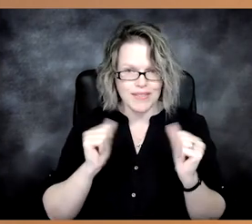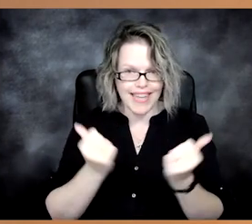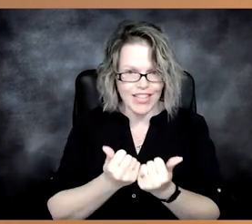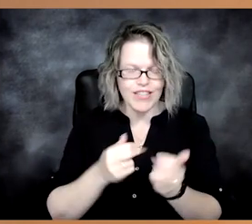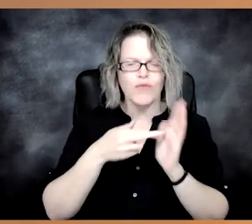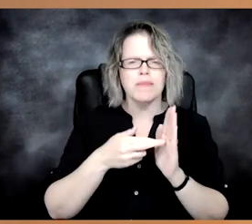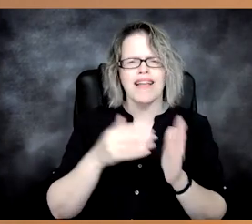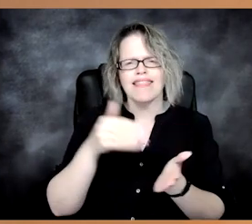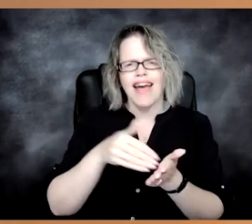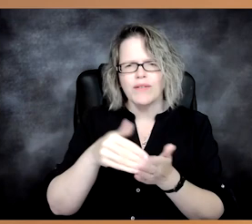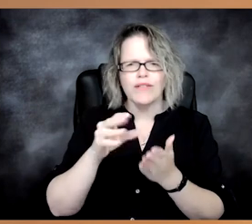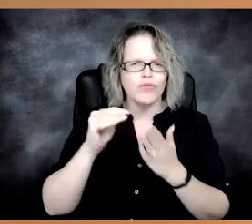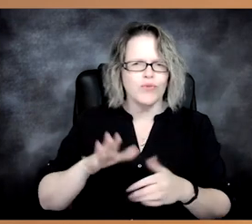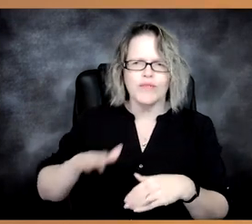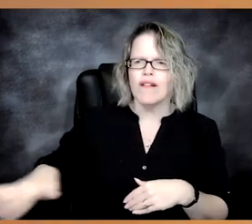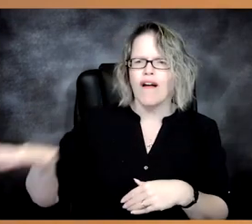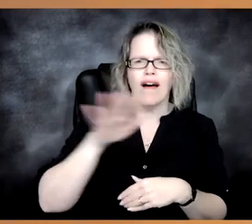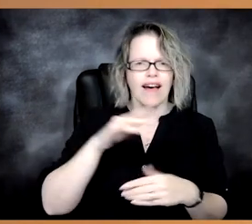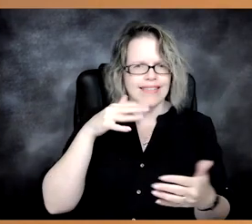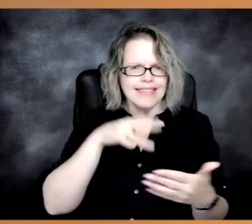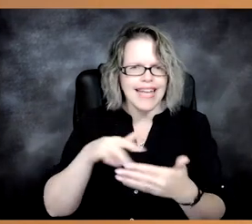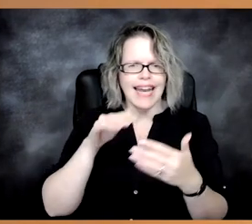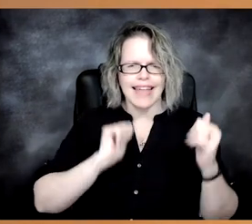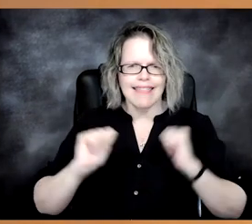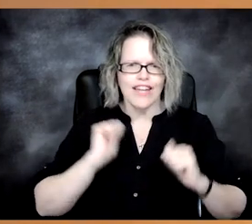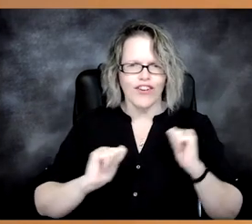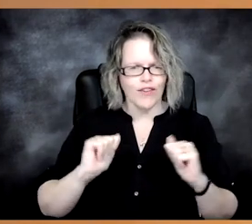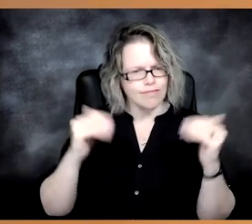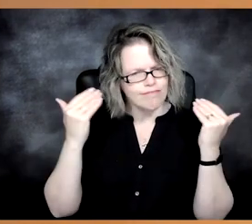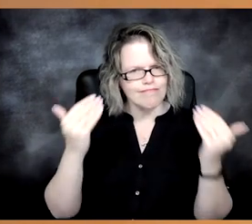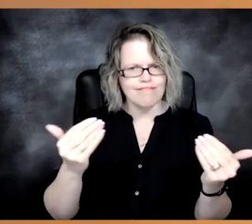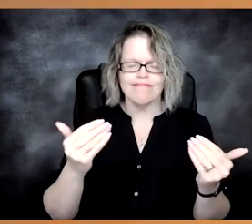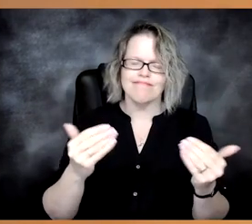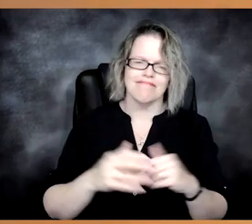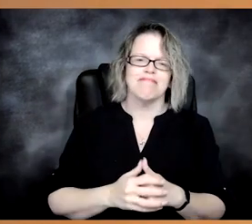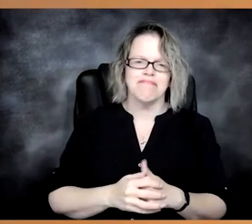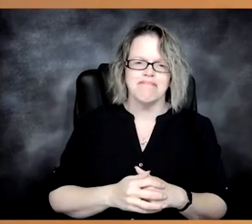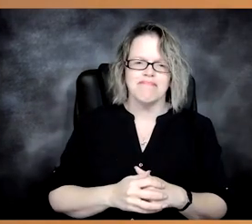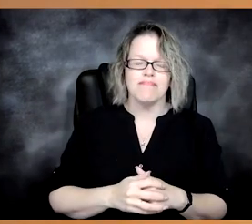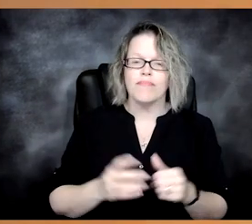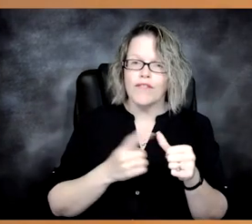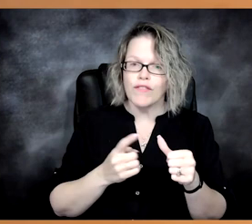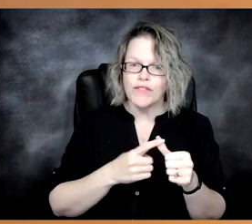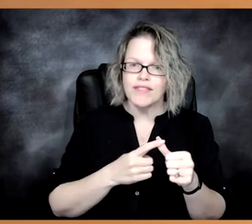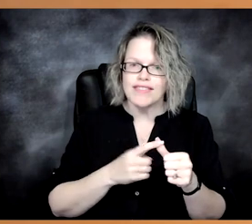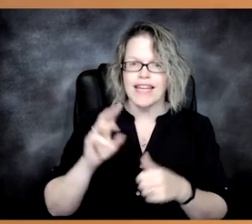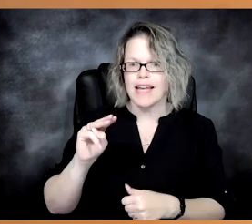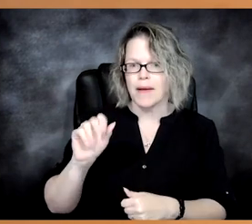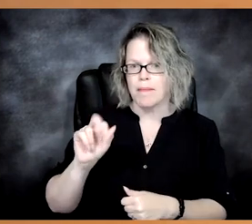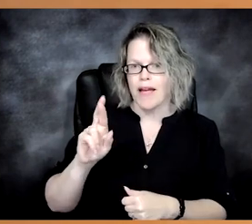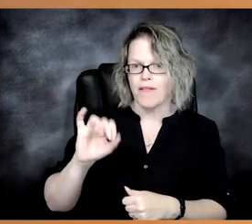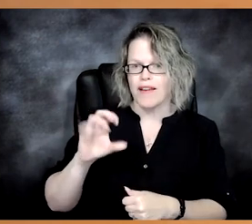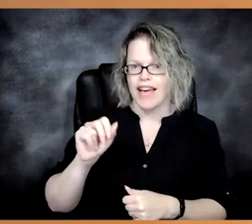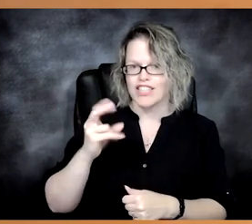of students across Washington who study theater. So, let's get going with the performing arts segments. First, mariachi from